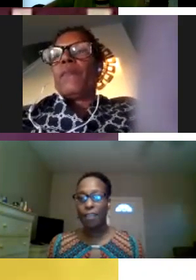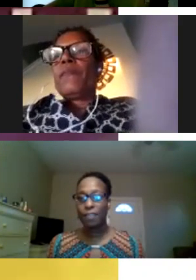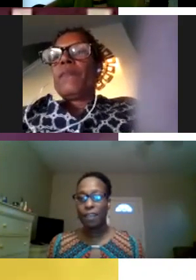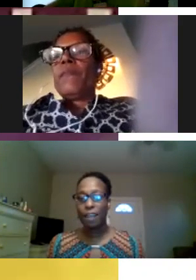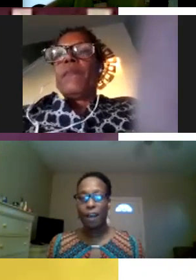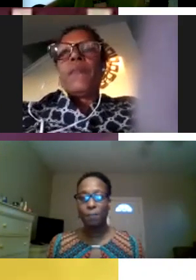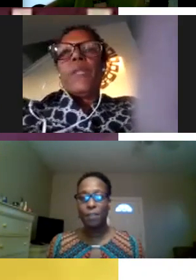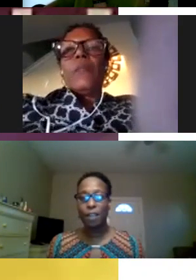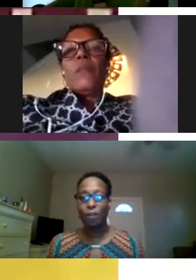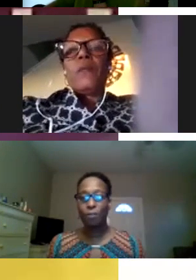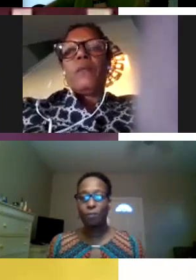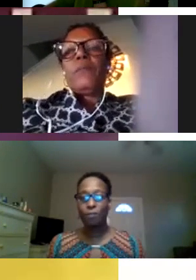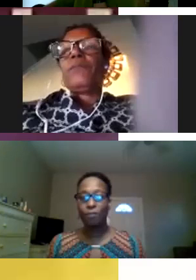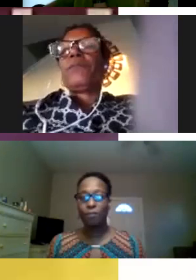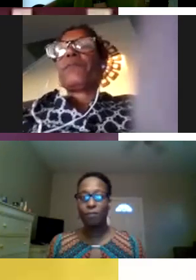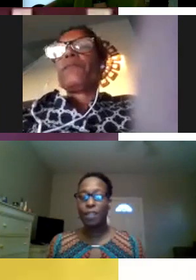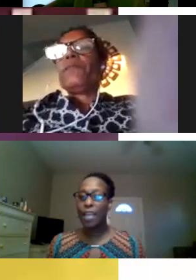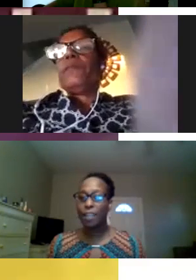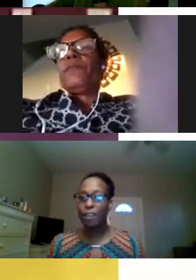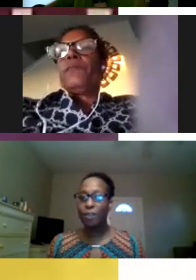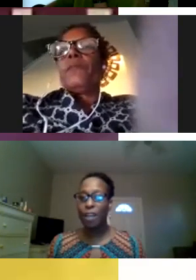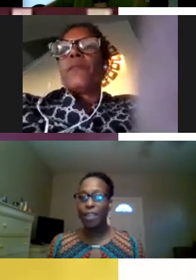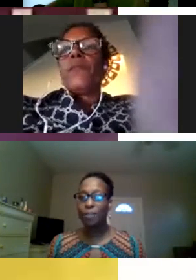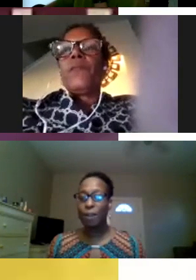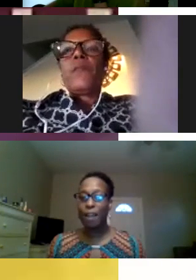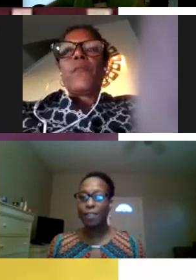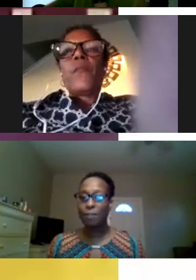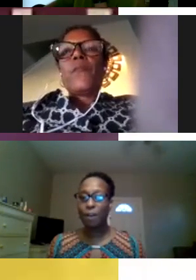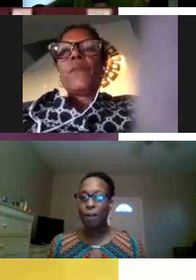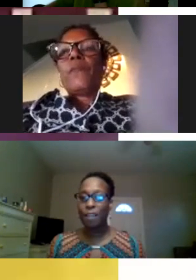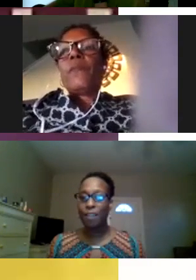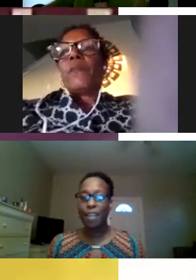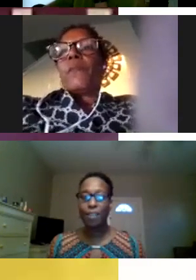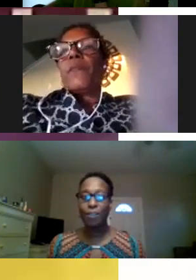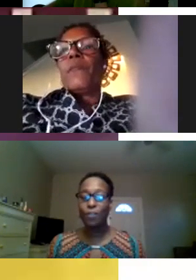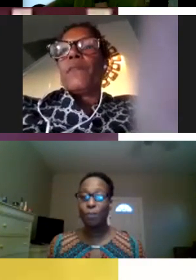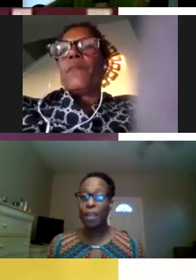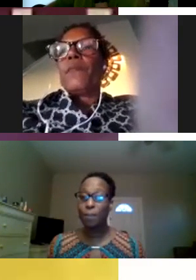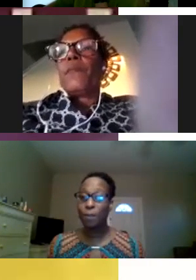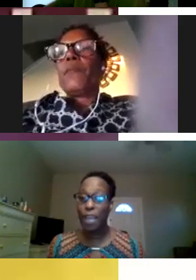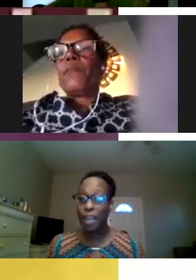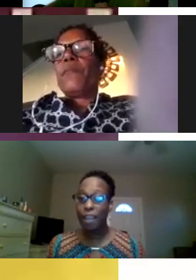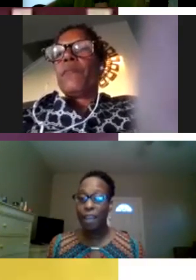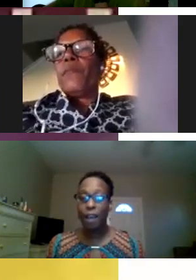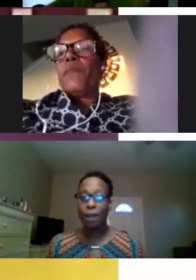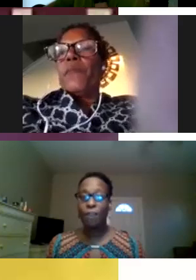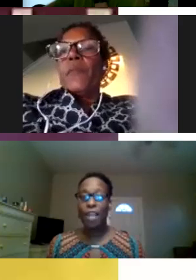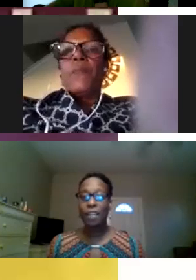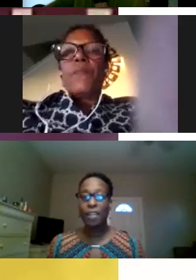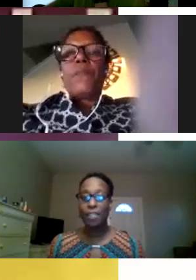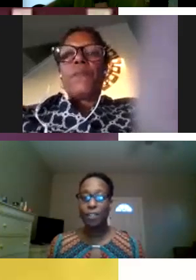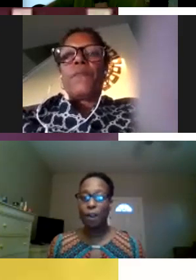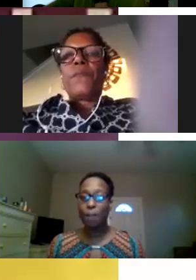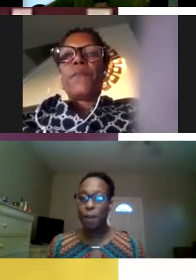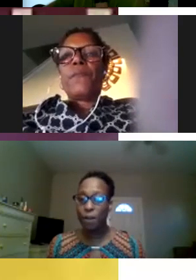right? So thank you again to our policy department. Thank you to PWN for